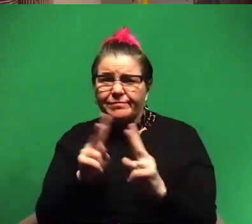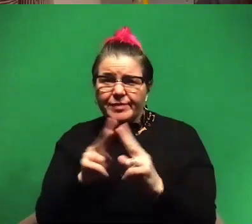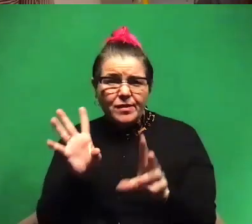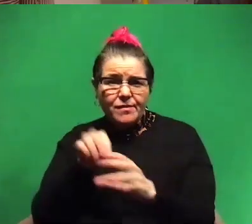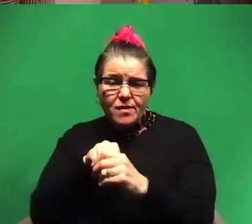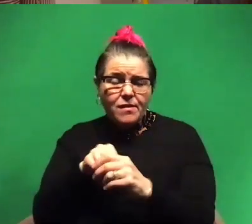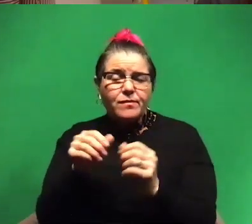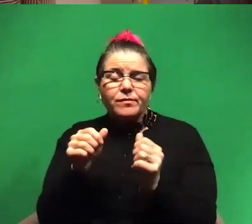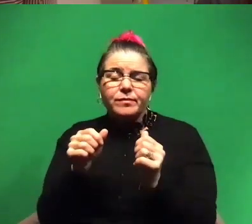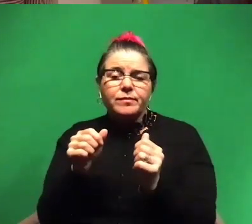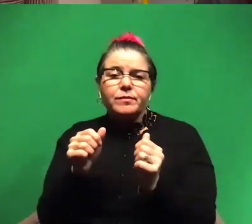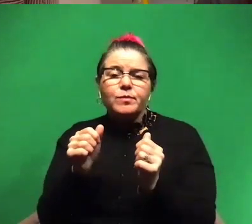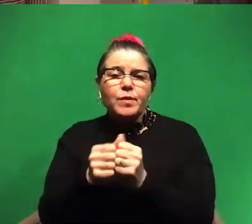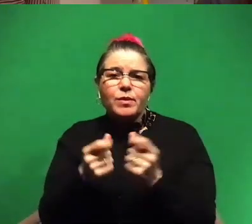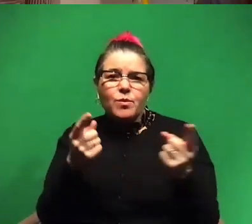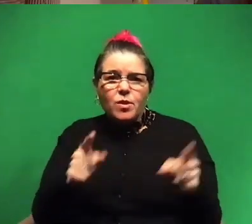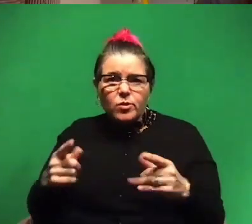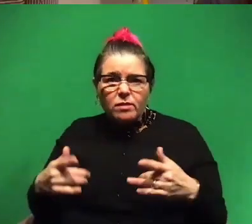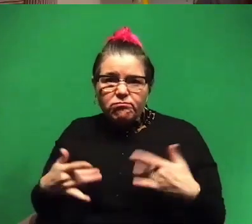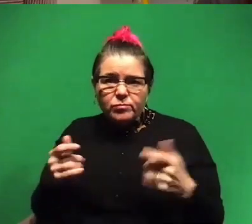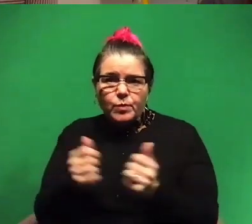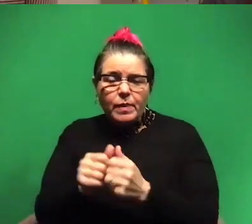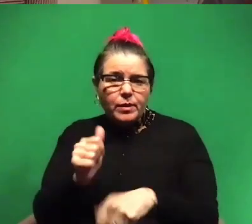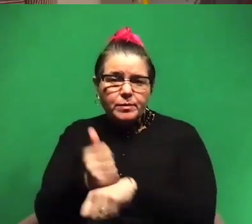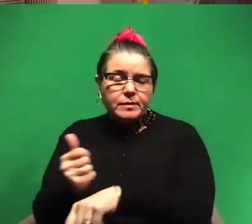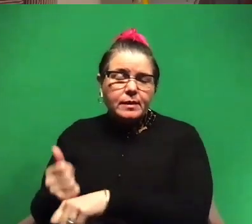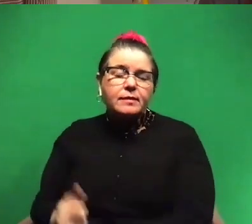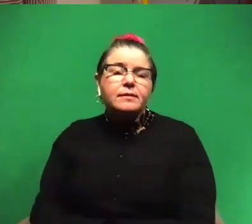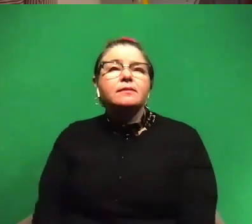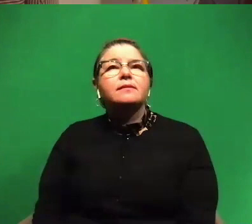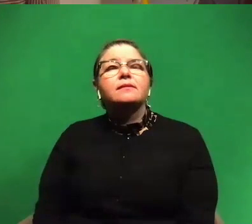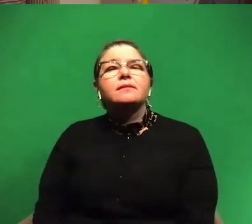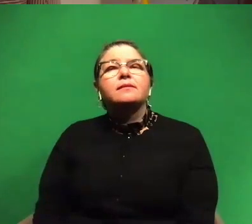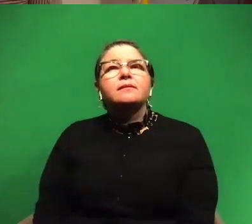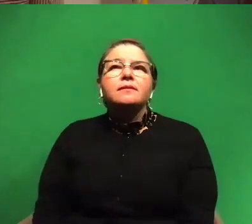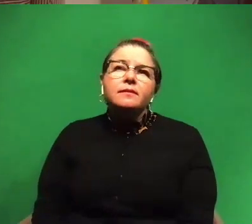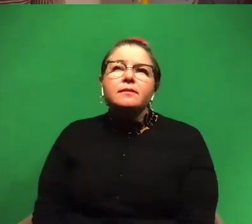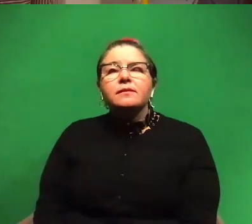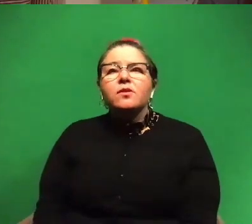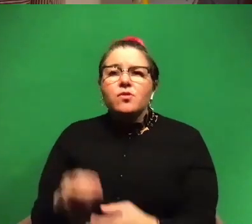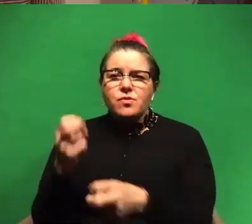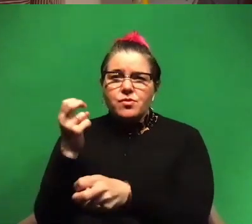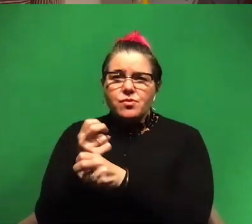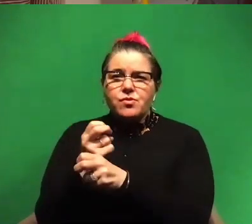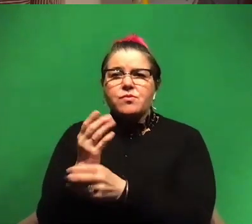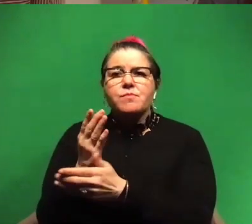in what's going on the sites. And I think the kind of hardest part